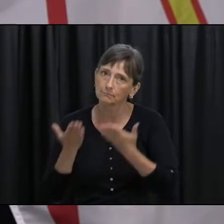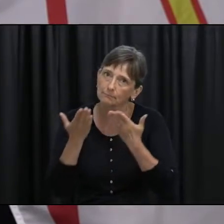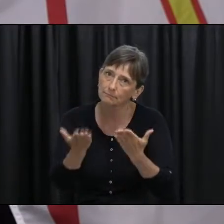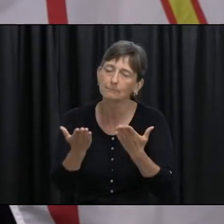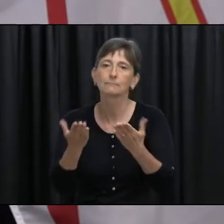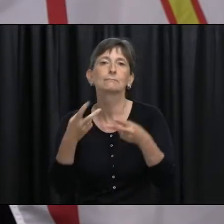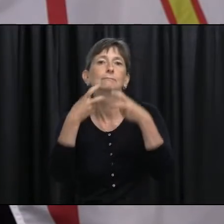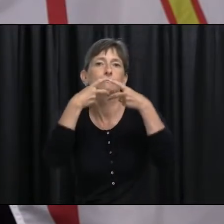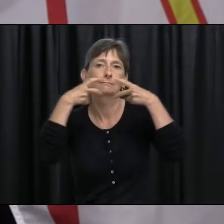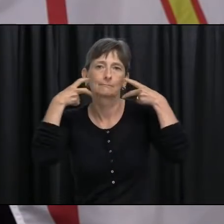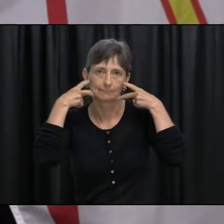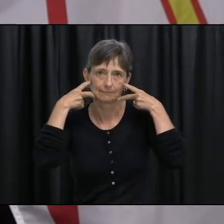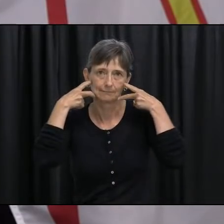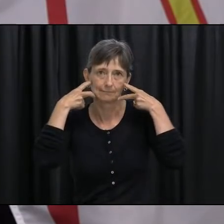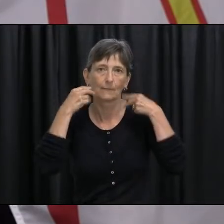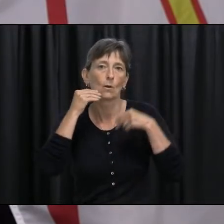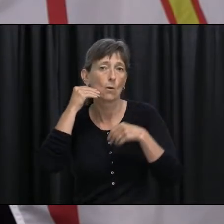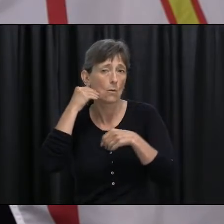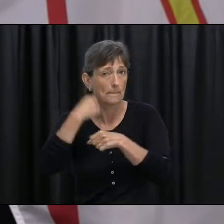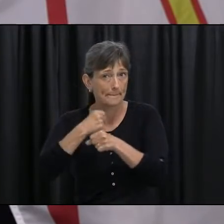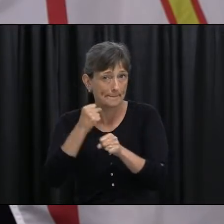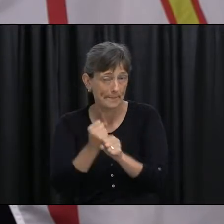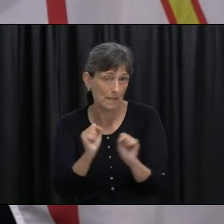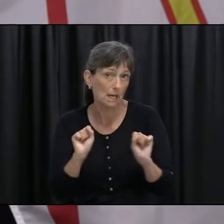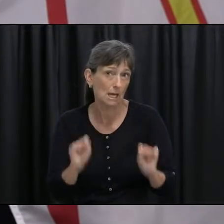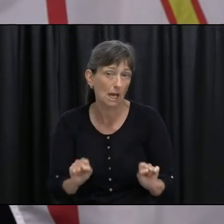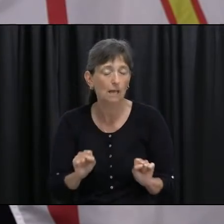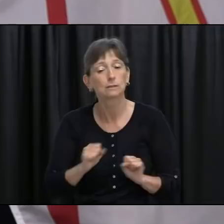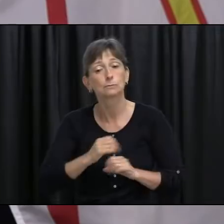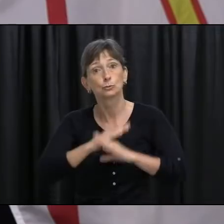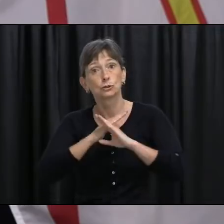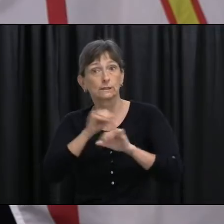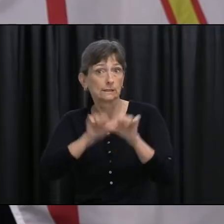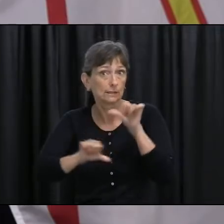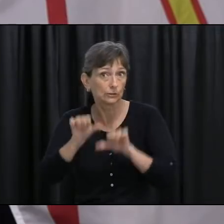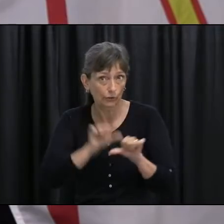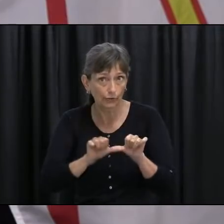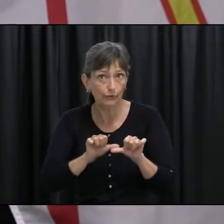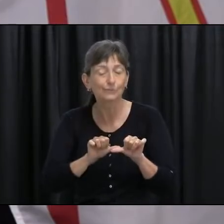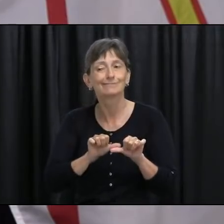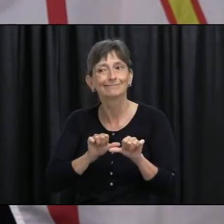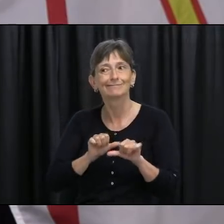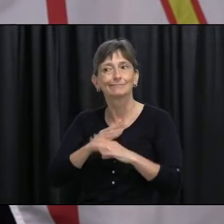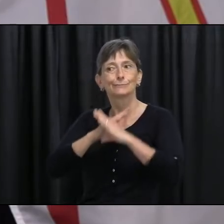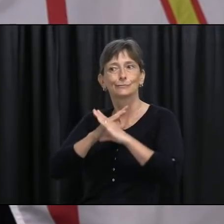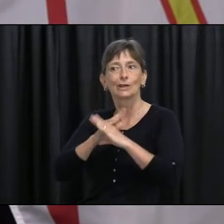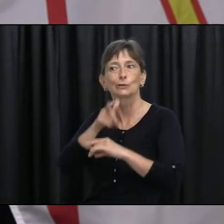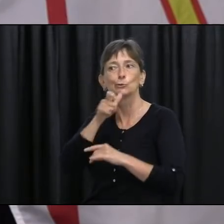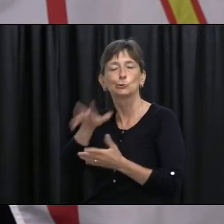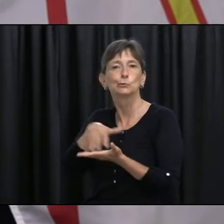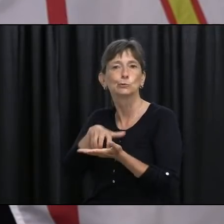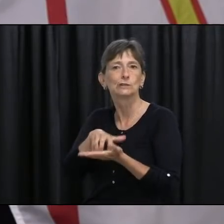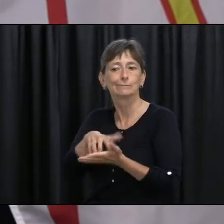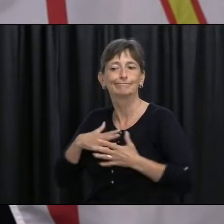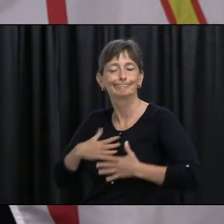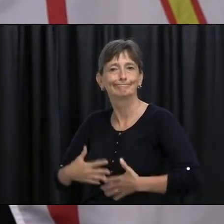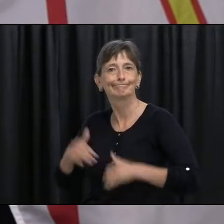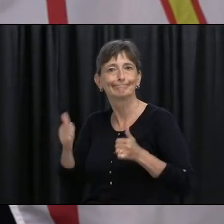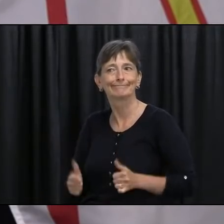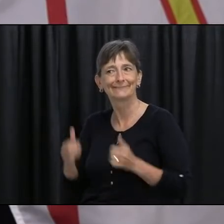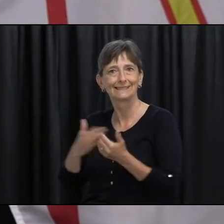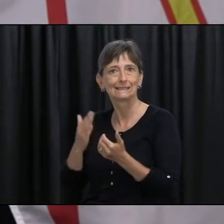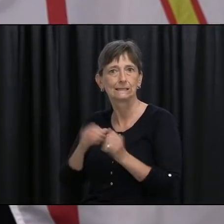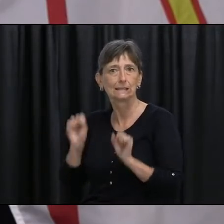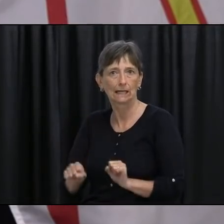you wear a non-medical mask to protect others around you, particularly vulnerable members of our communities. These